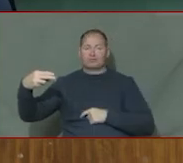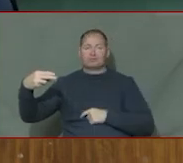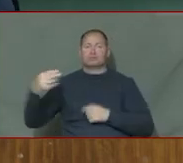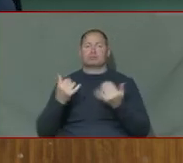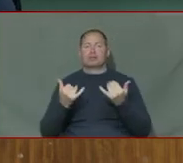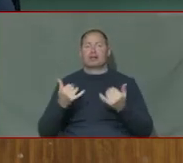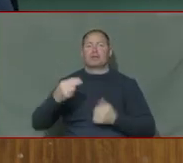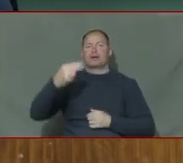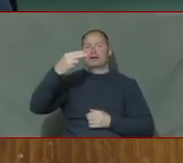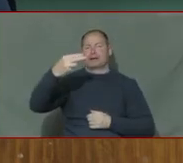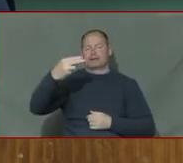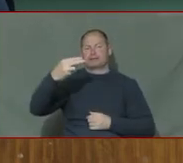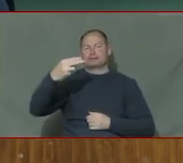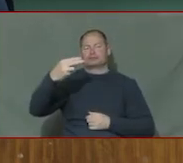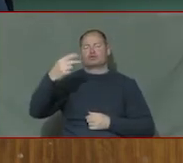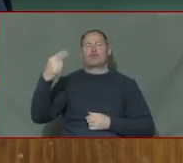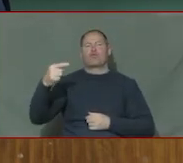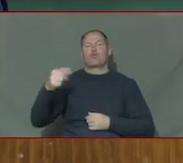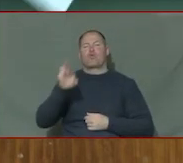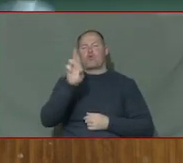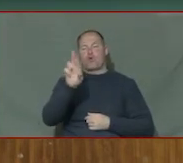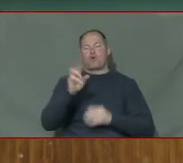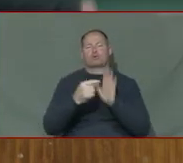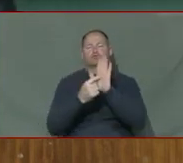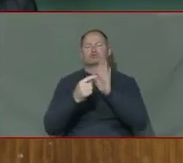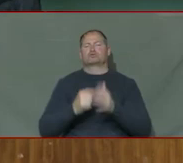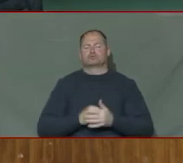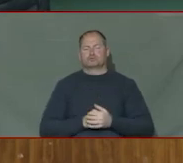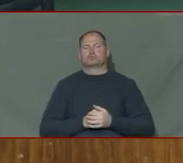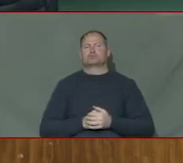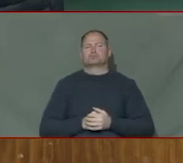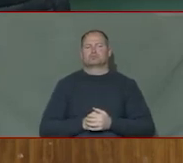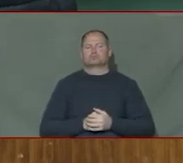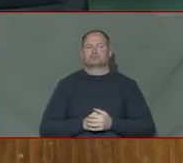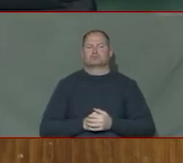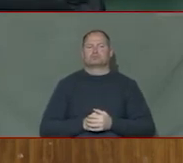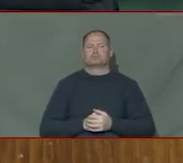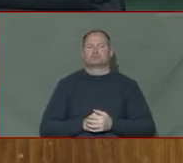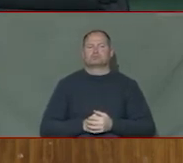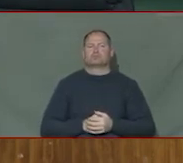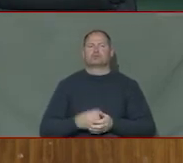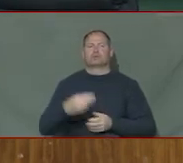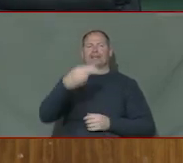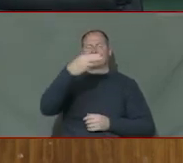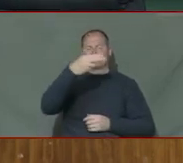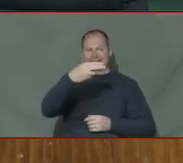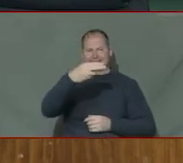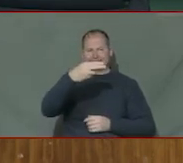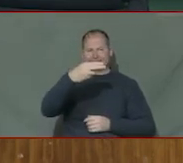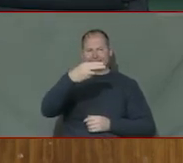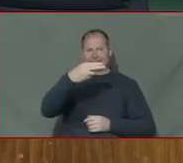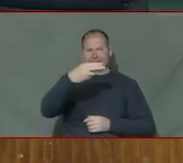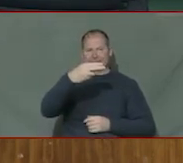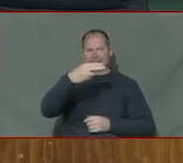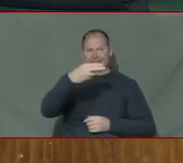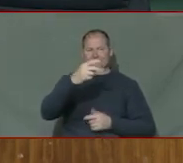express h in terms of r, correct? So I'm going to say h I can replace